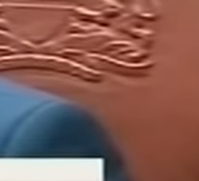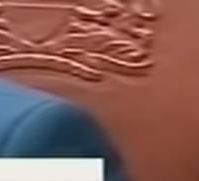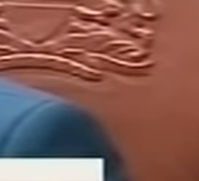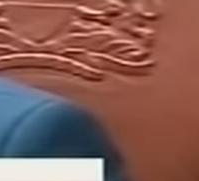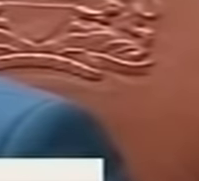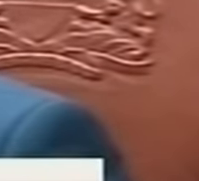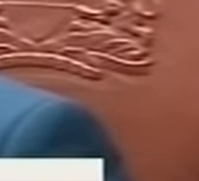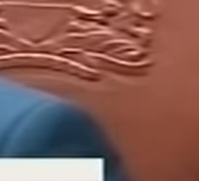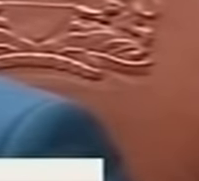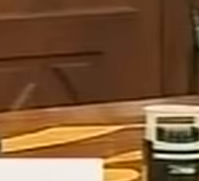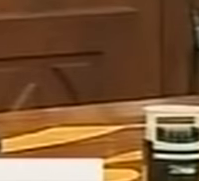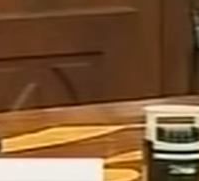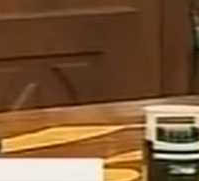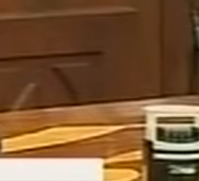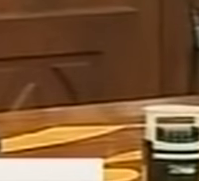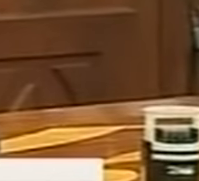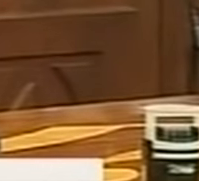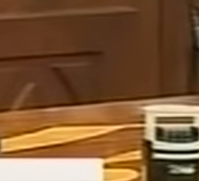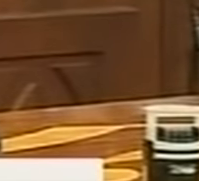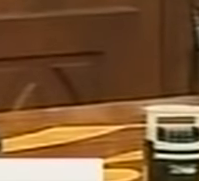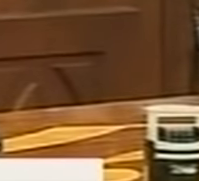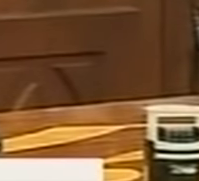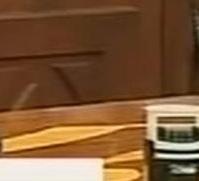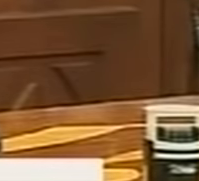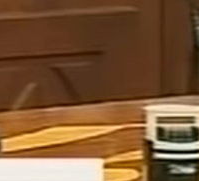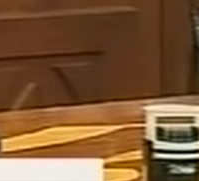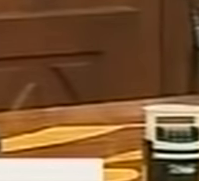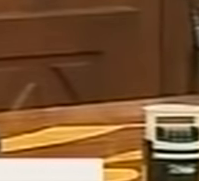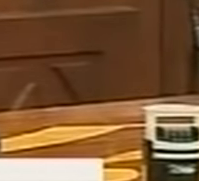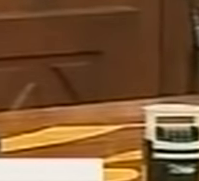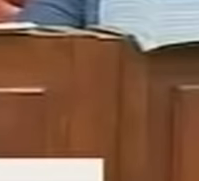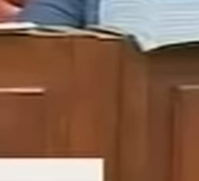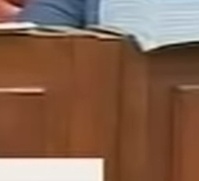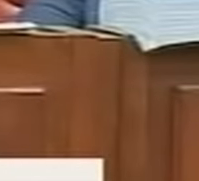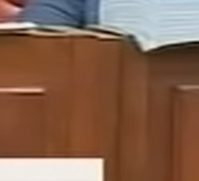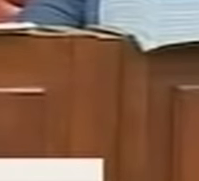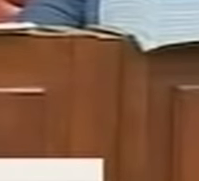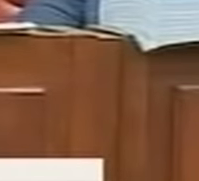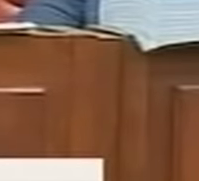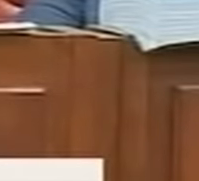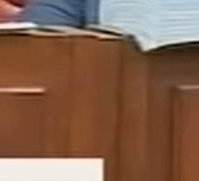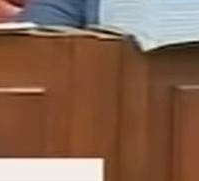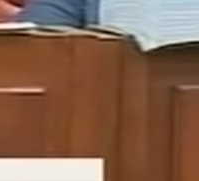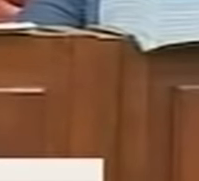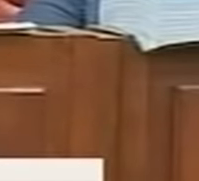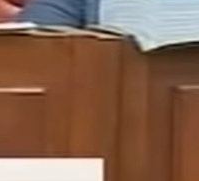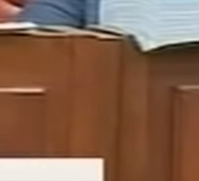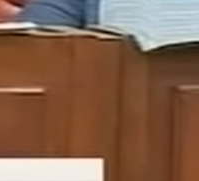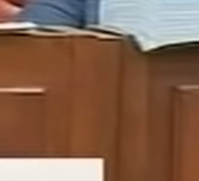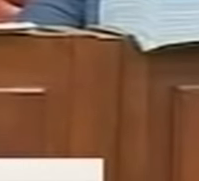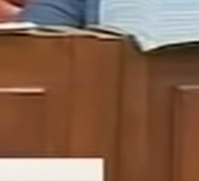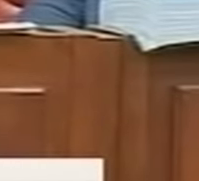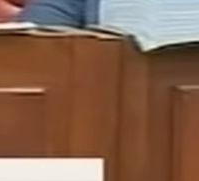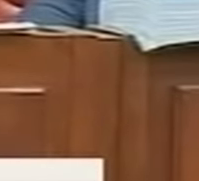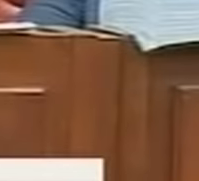impeachment. He claimed the plot to remove him from office was hatched after he refused to grant MCA's demands for a ward development fund. Each